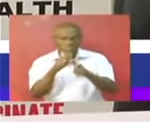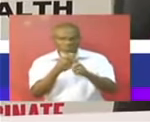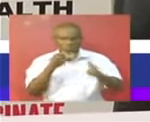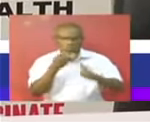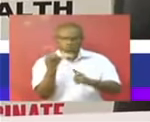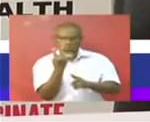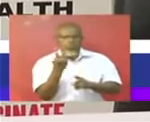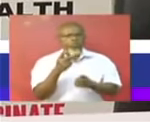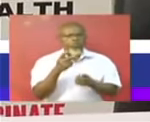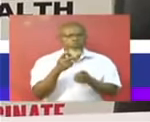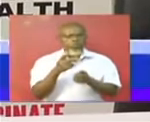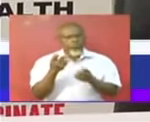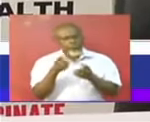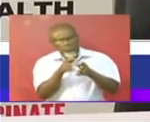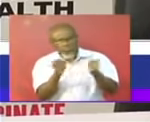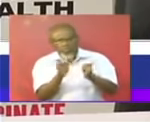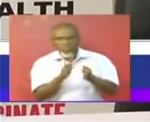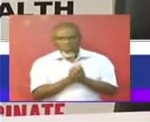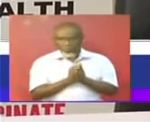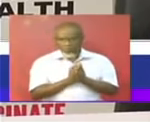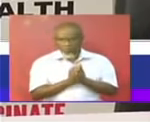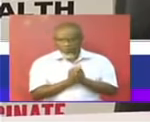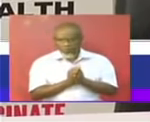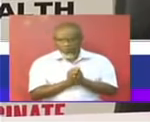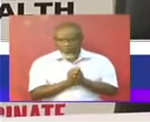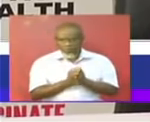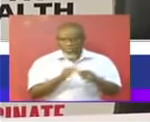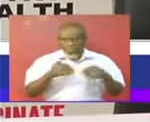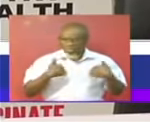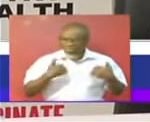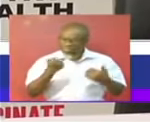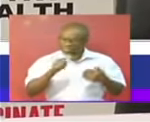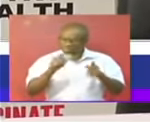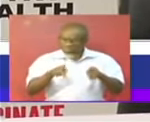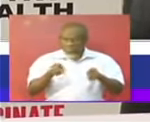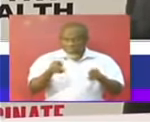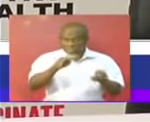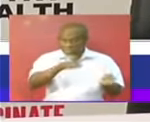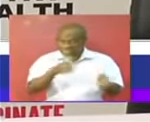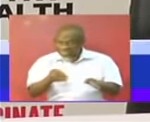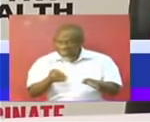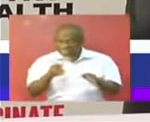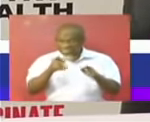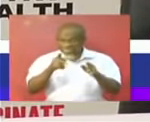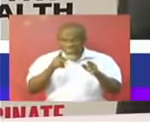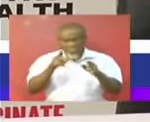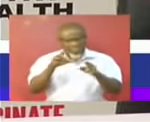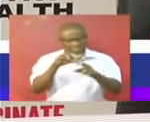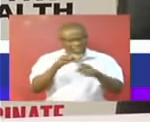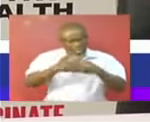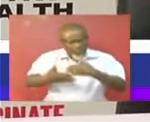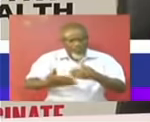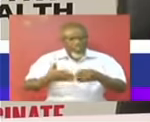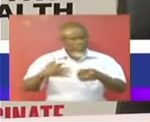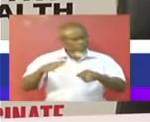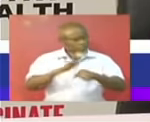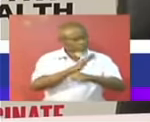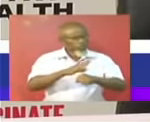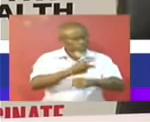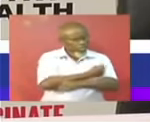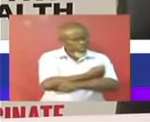have there been any fatalities following vaccination for the general population? And the answer is no, we have not reported any